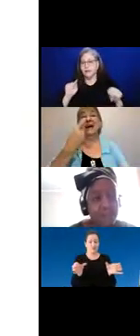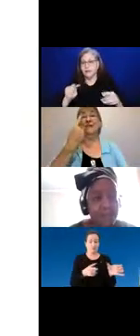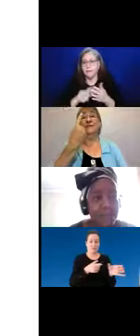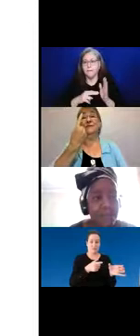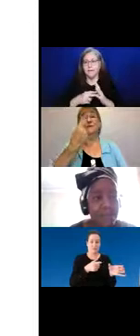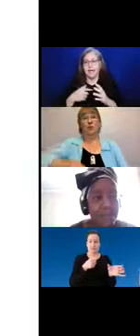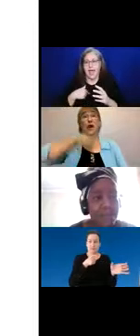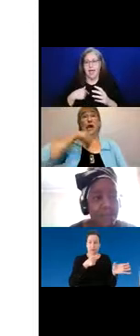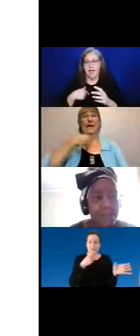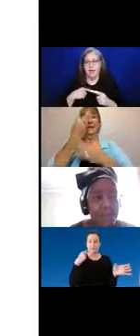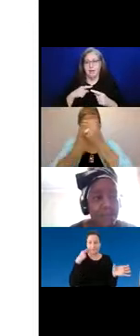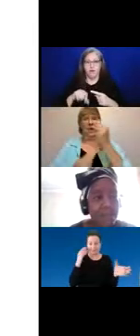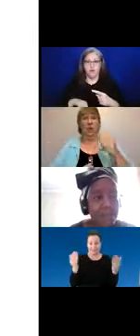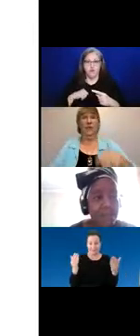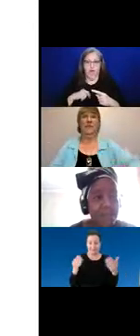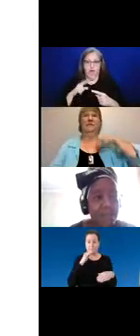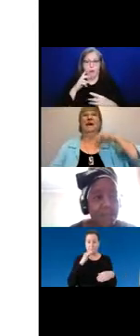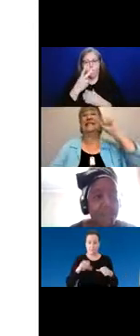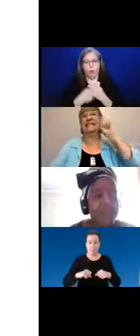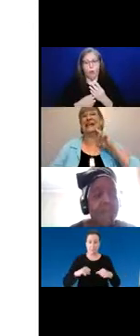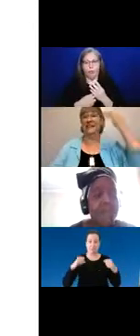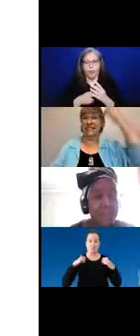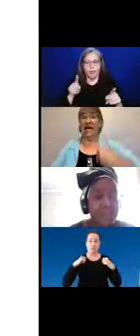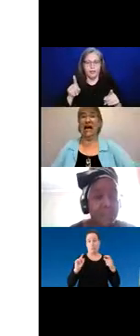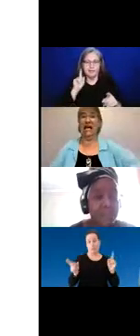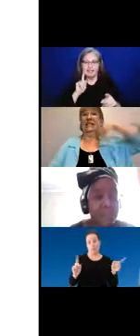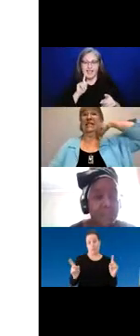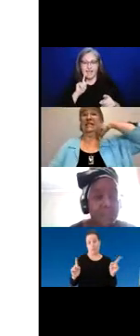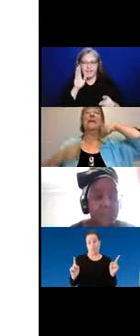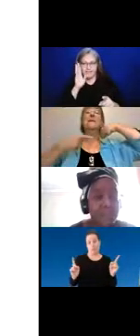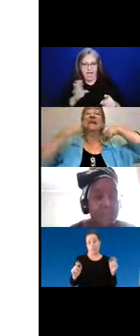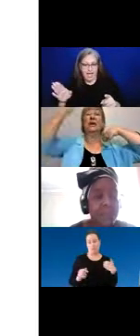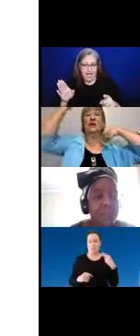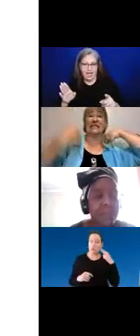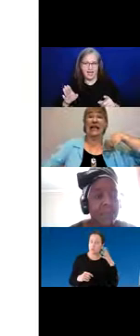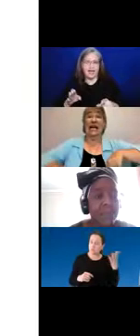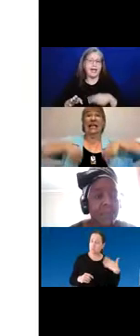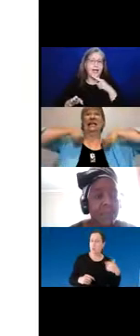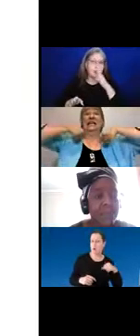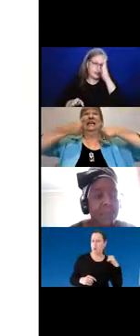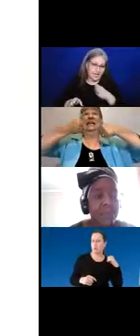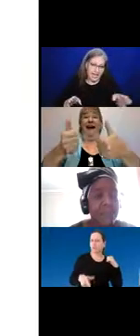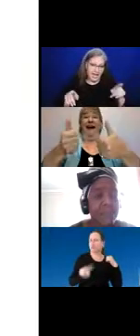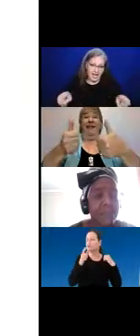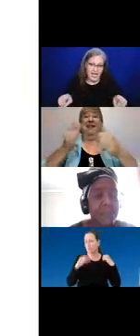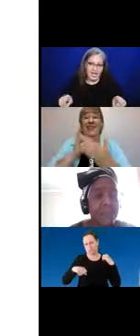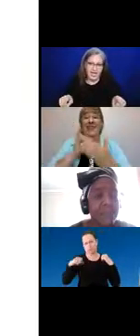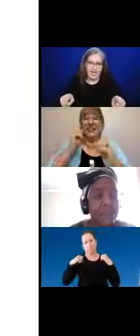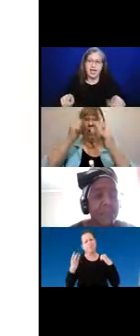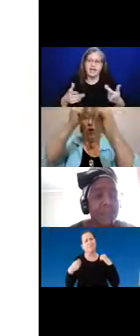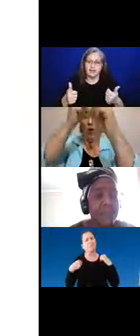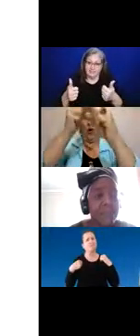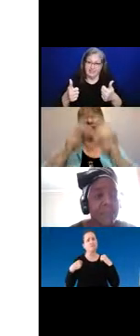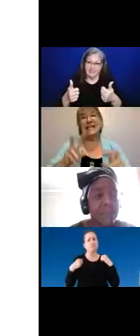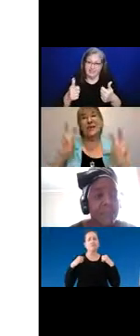I have pride in both my deaf side, my hearing side. That's